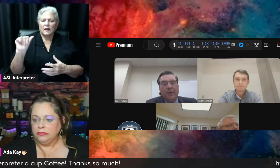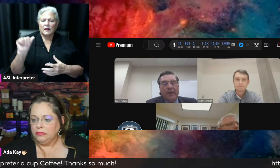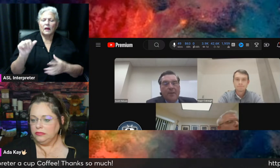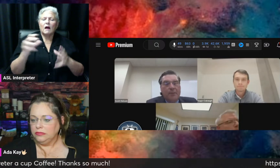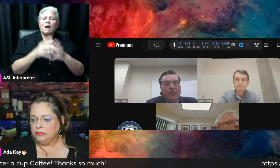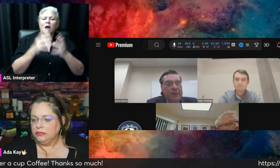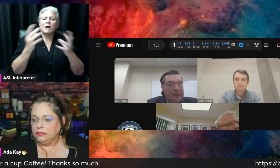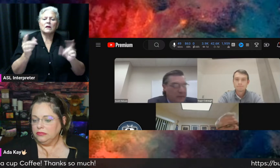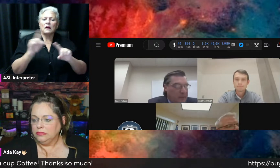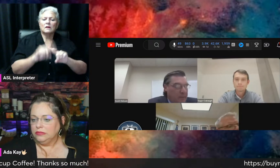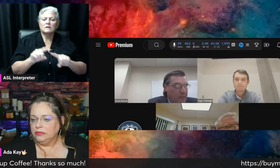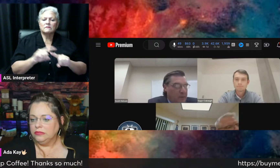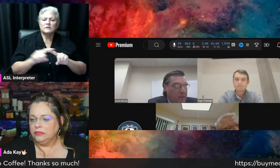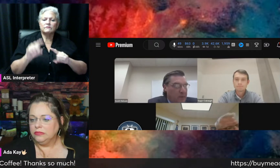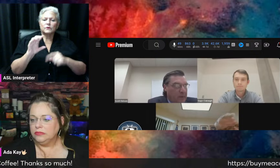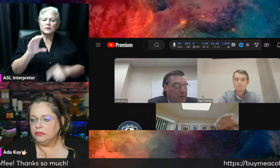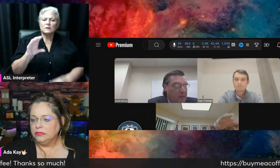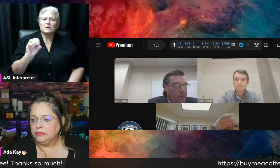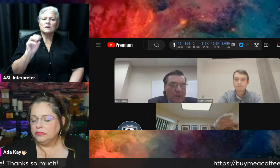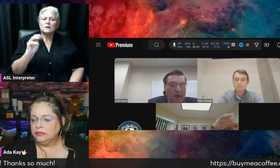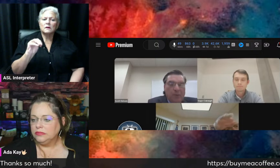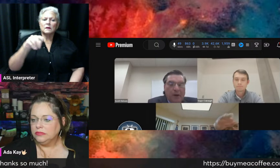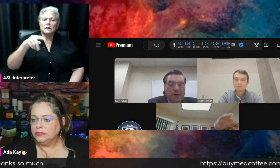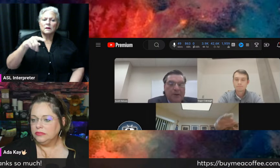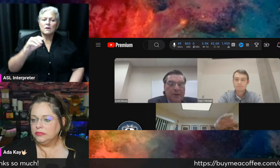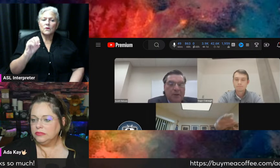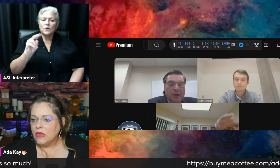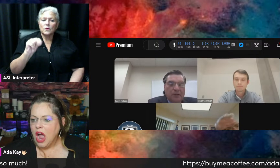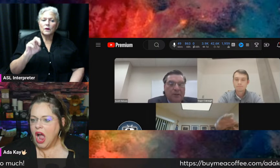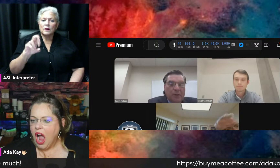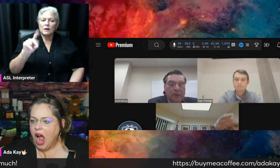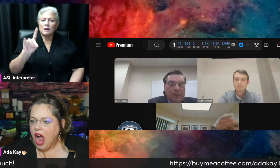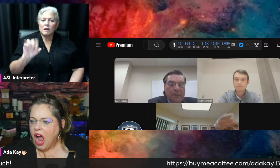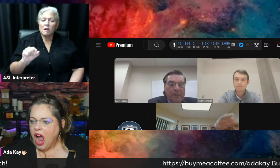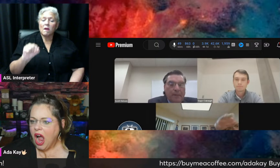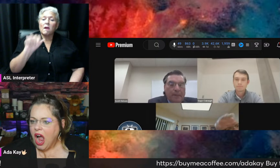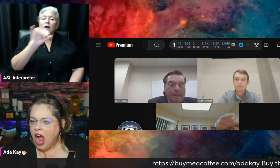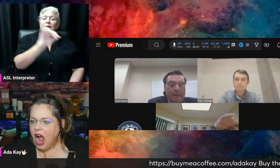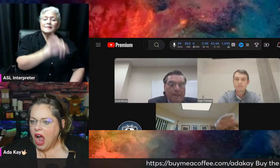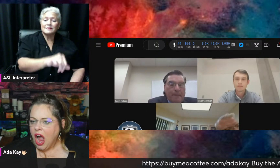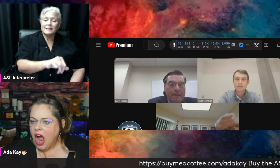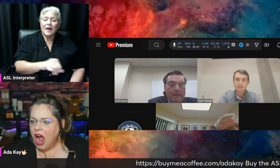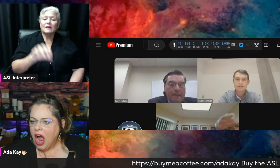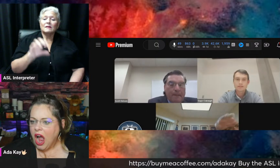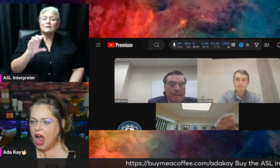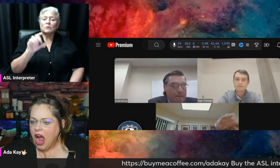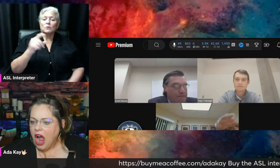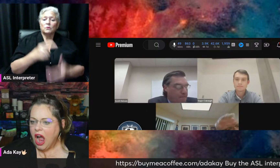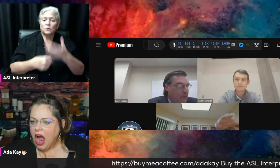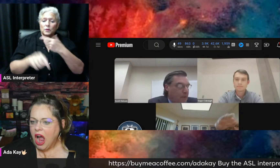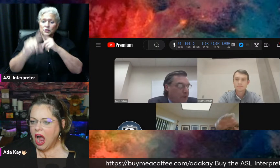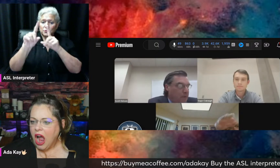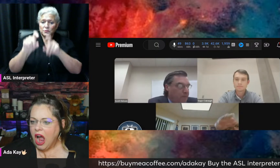on it, would that be the compounds that you test for? Yes.